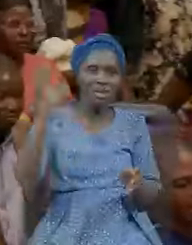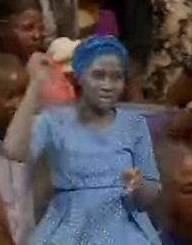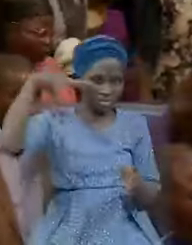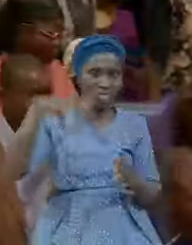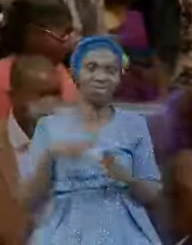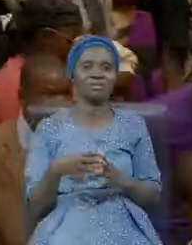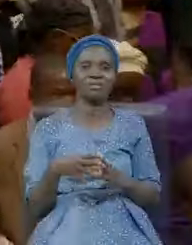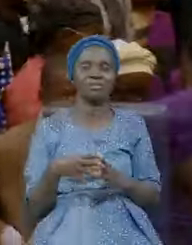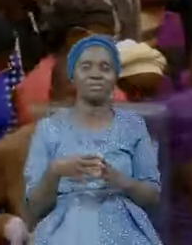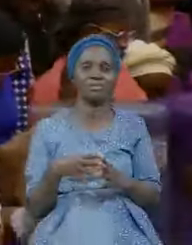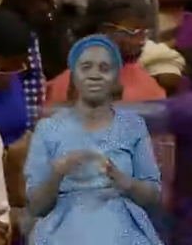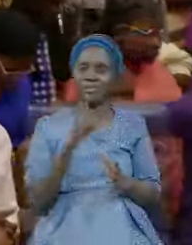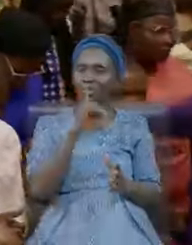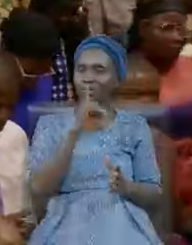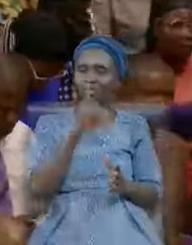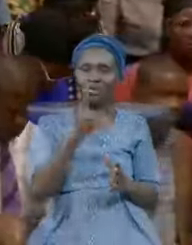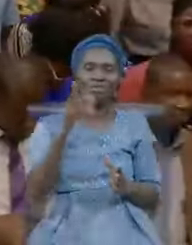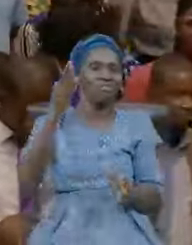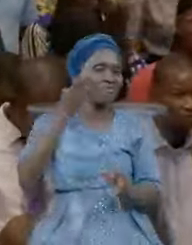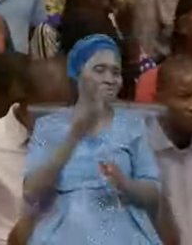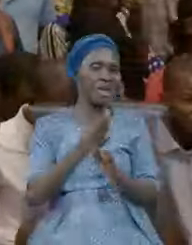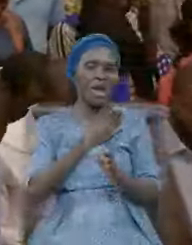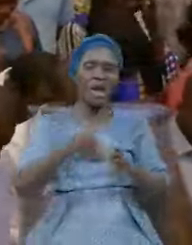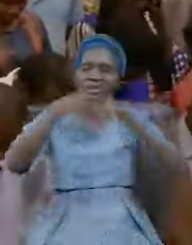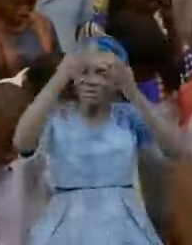Through definite faith, decisive faith.